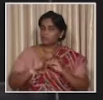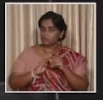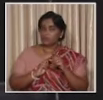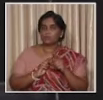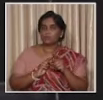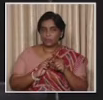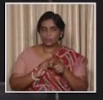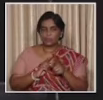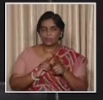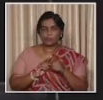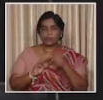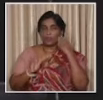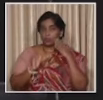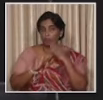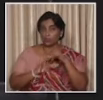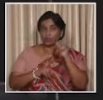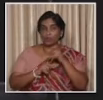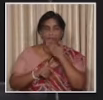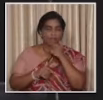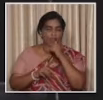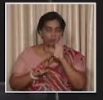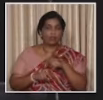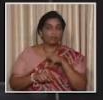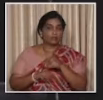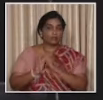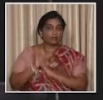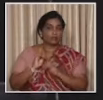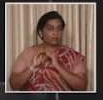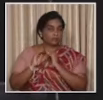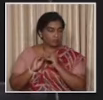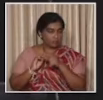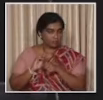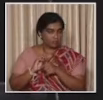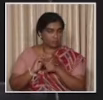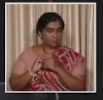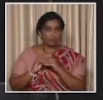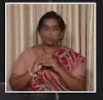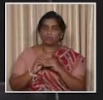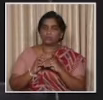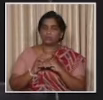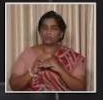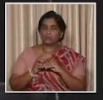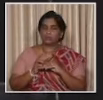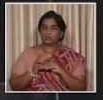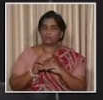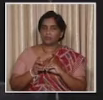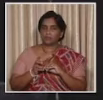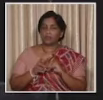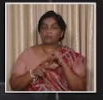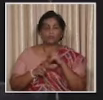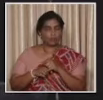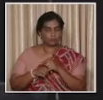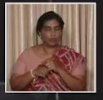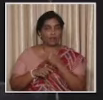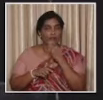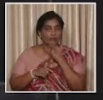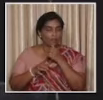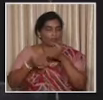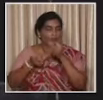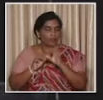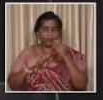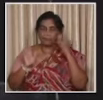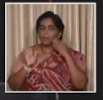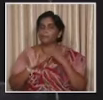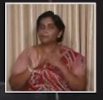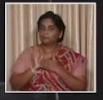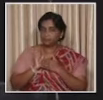must admit, as the relevant subject minister, that there is an issue with the quality of water, and also the issue with local